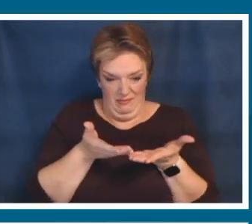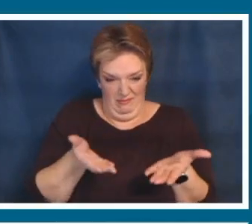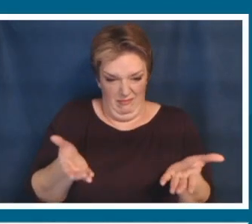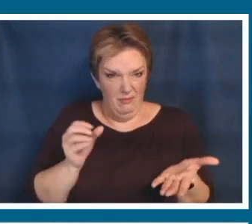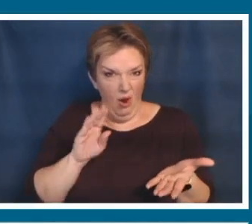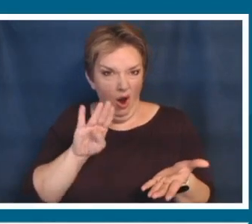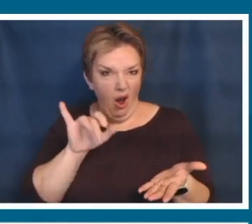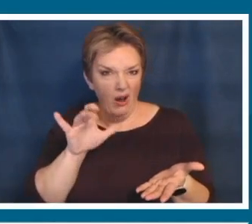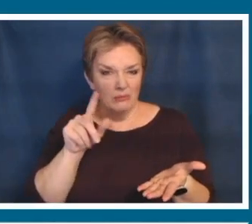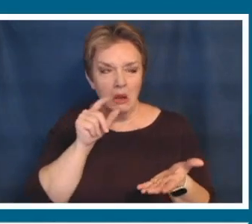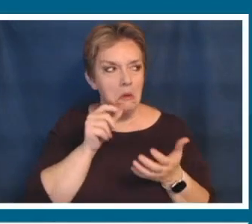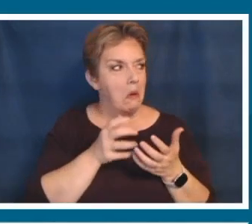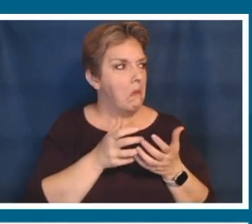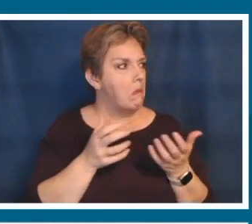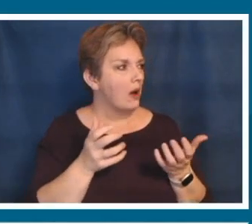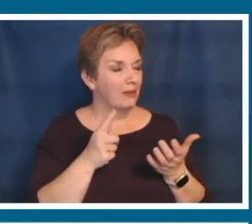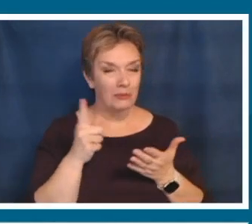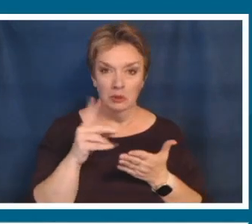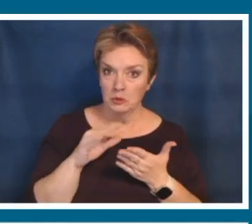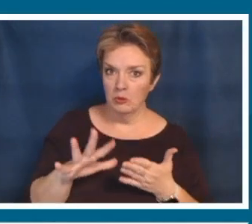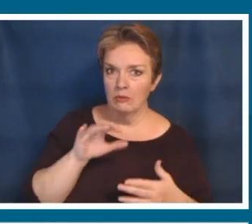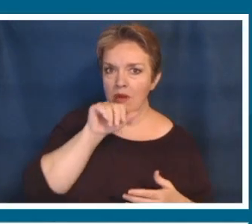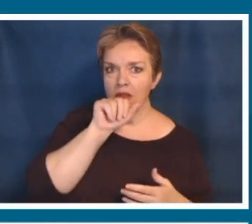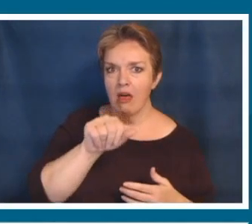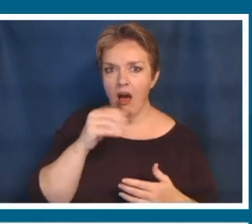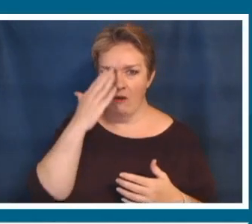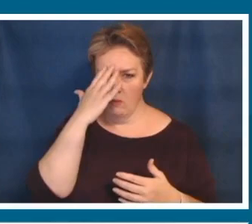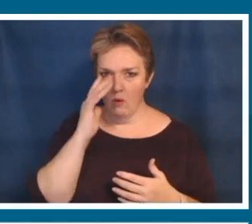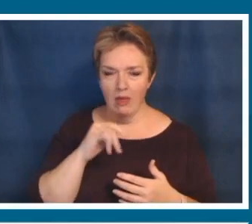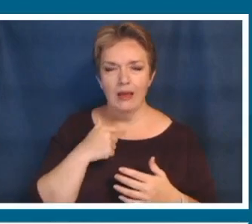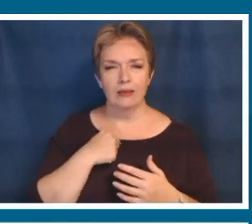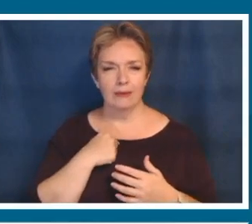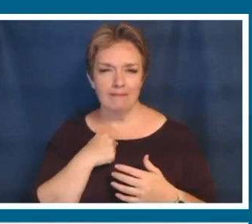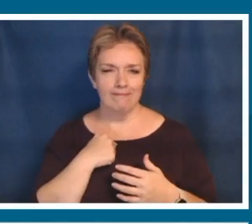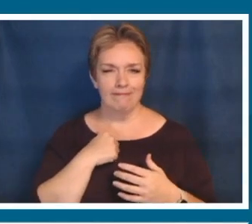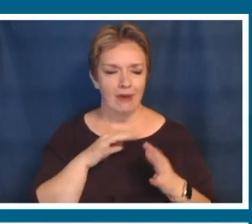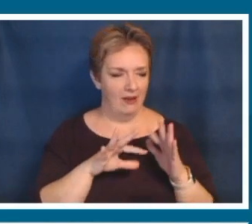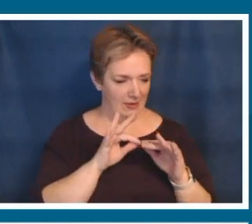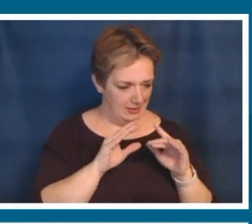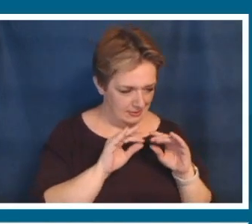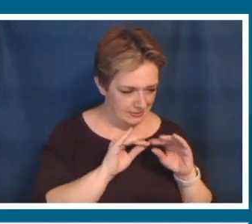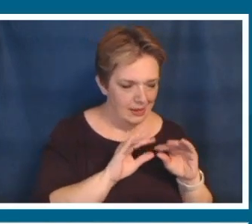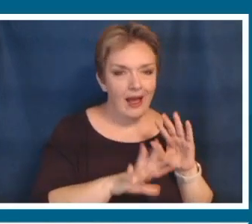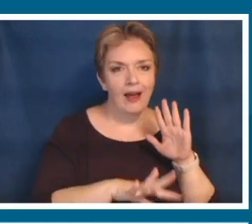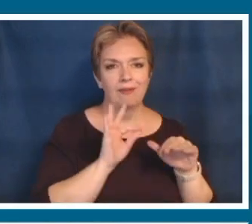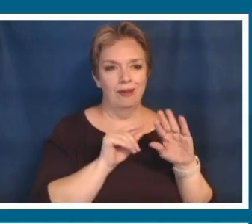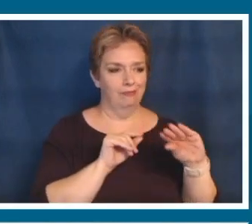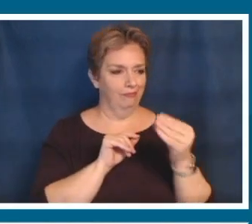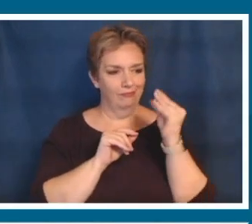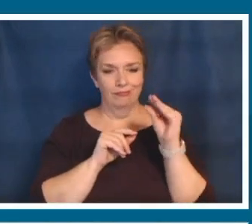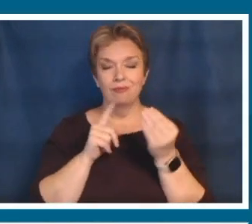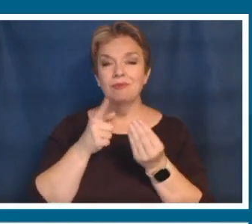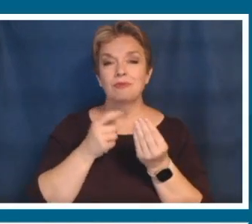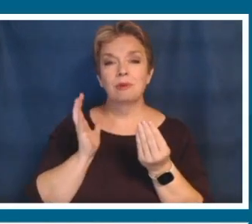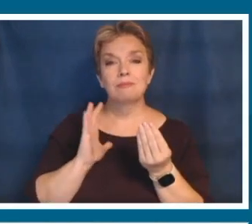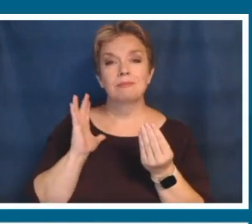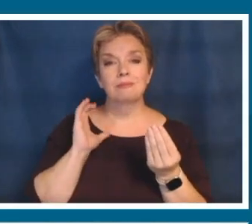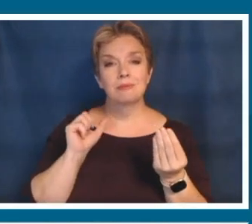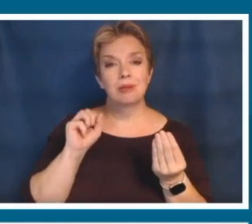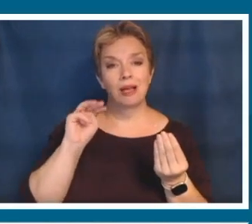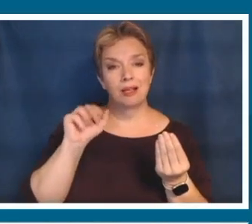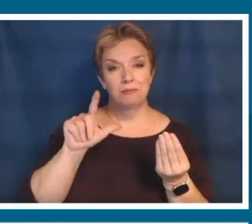this incredible resource from the smallpox epidemics and pandemics. It is, in fact, a scab